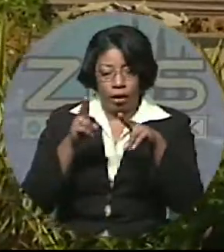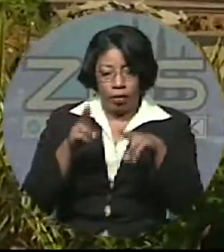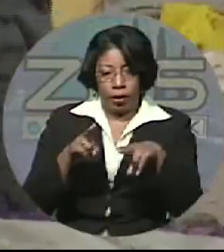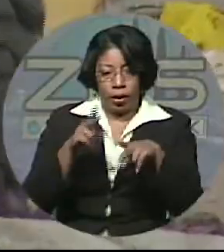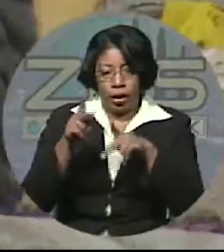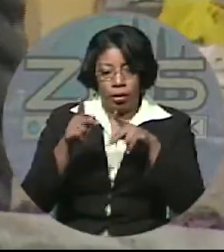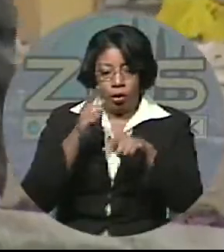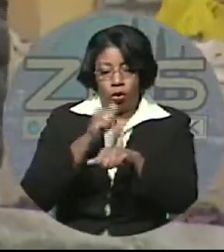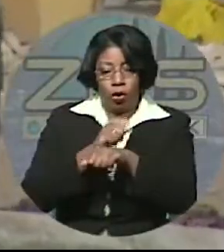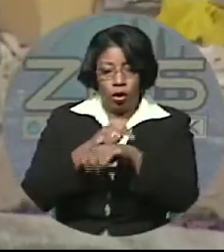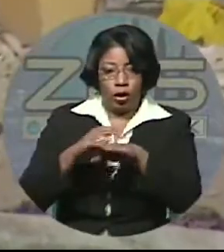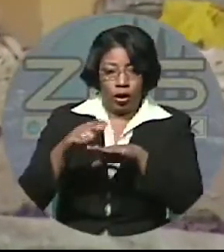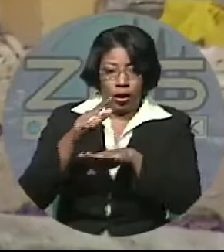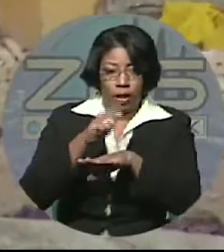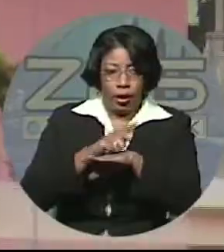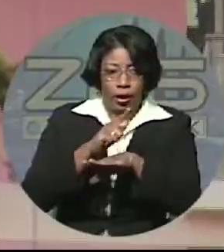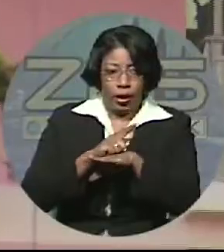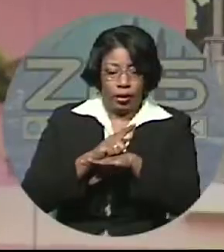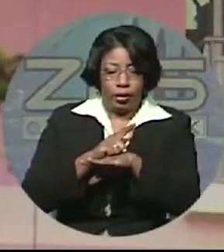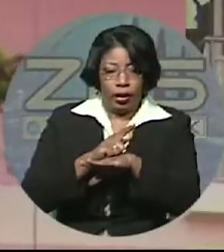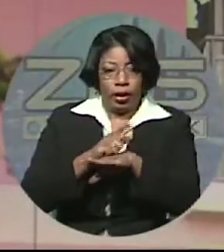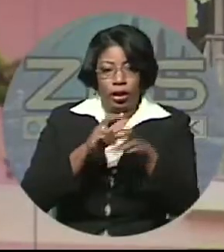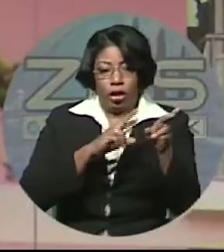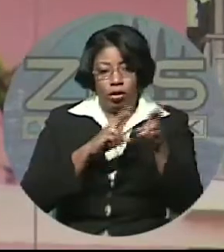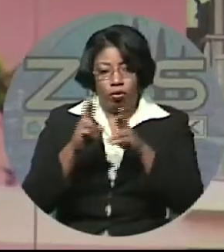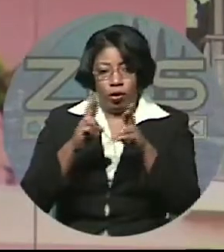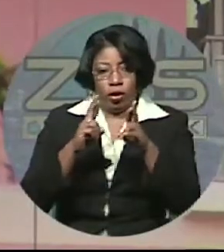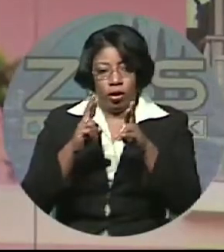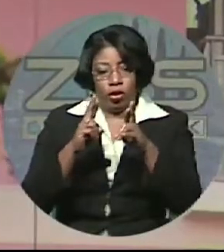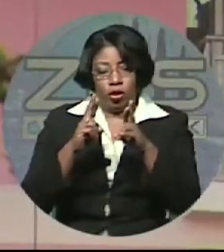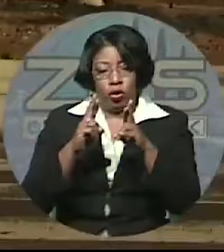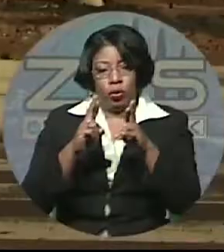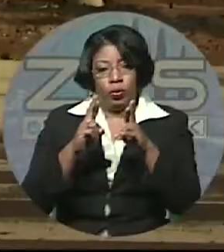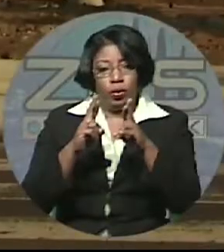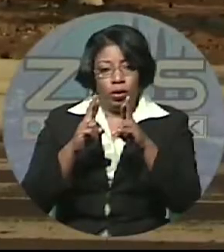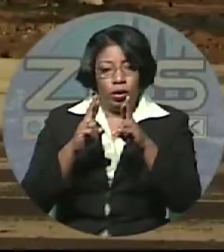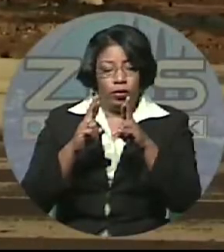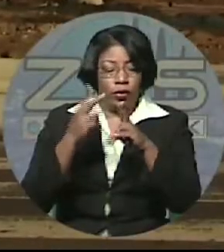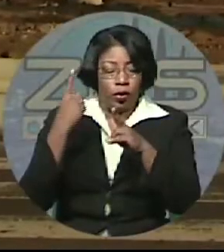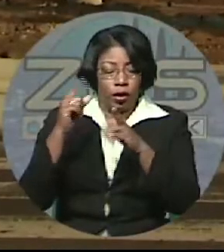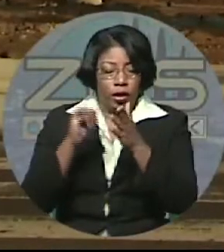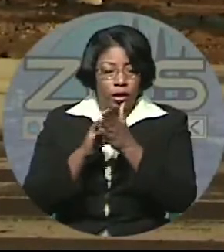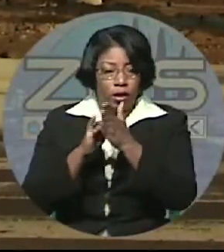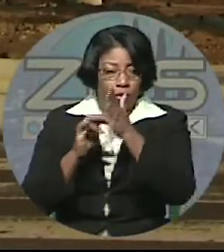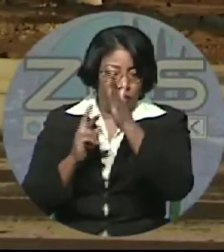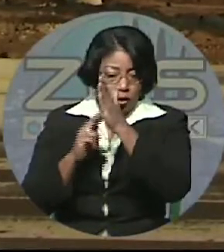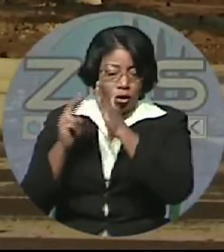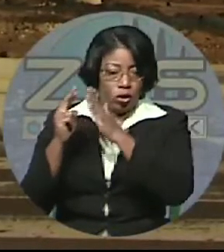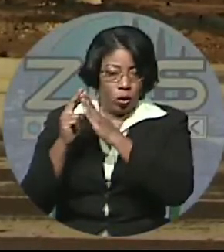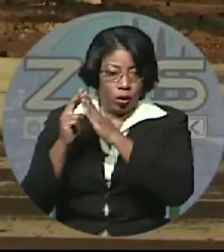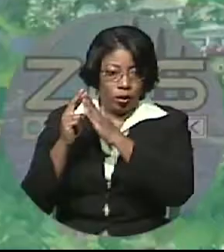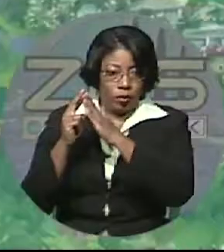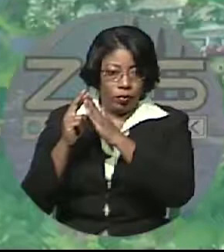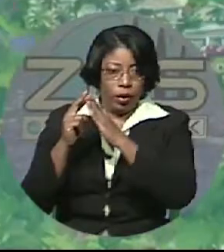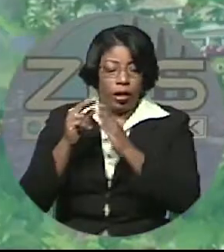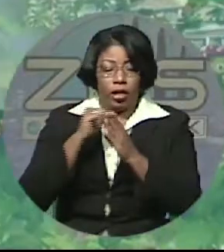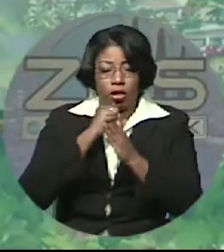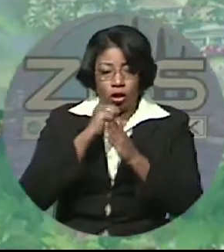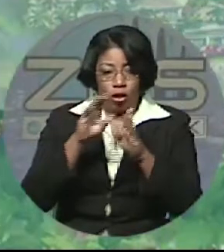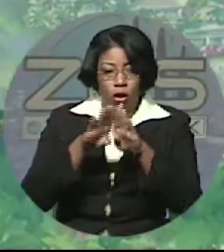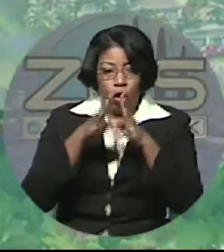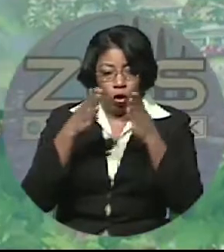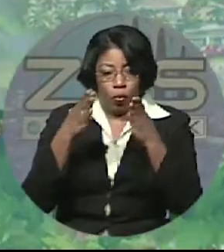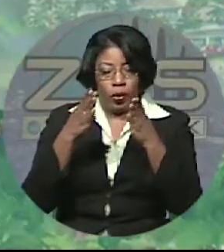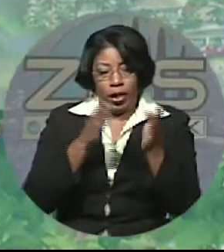and employees in full gear working to prepare the multi-billion dollar resort, despite the announcement that it will not open on Friday as planned. This